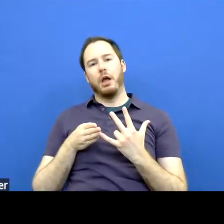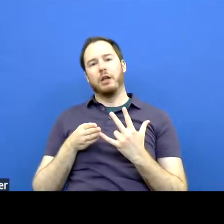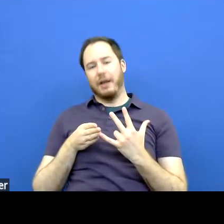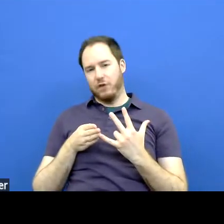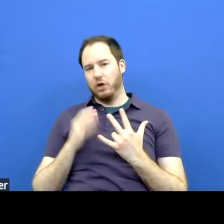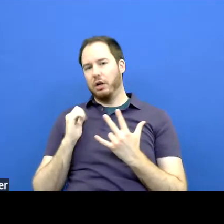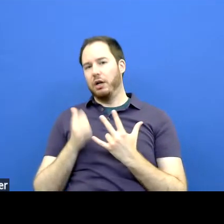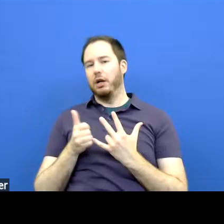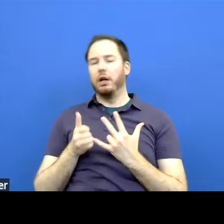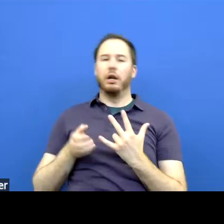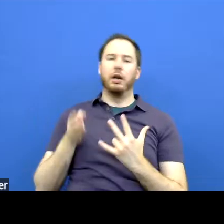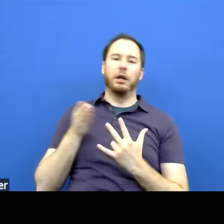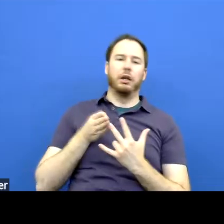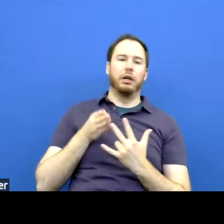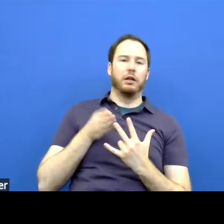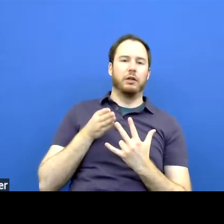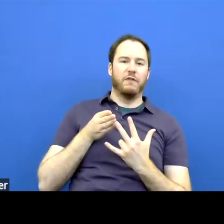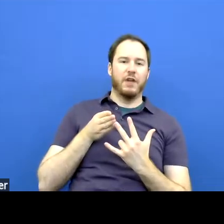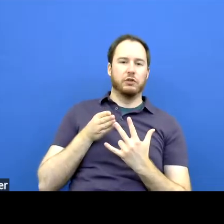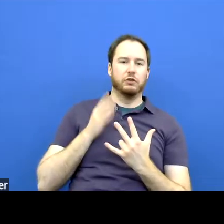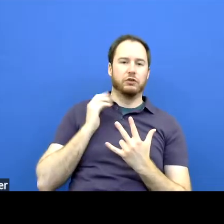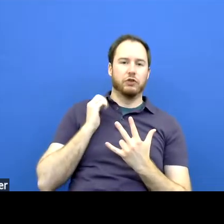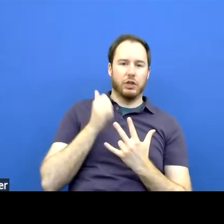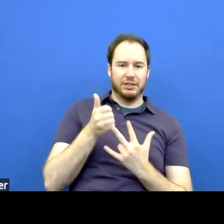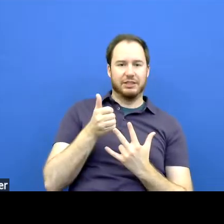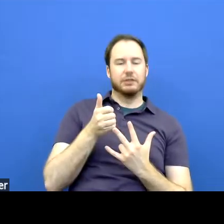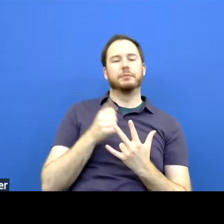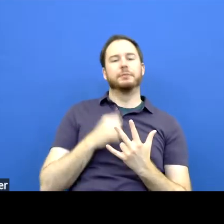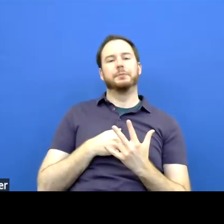Stafford, Aye. Supervisor Schultz. Aye.